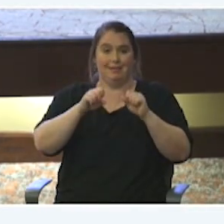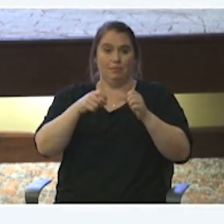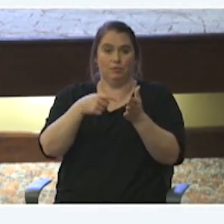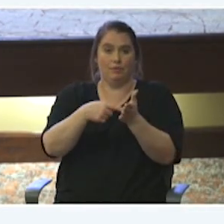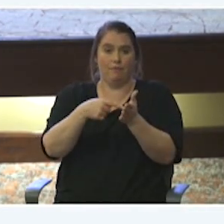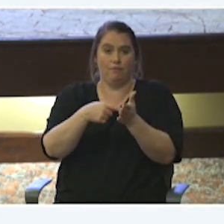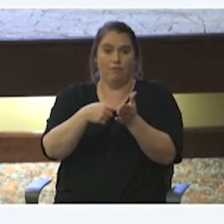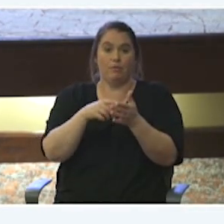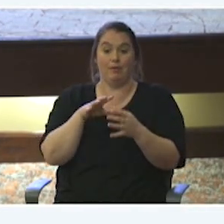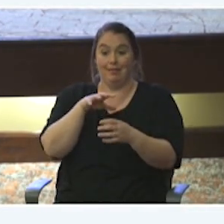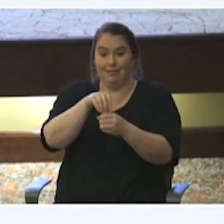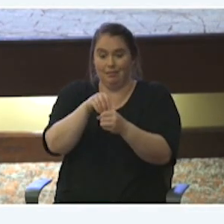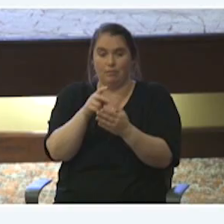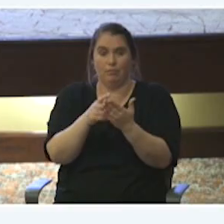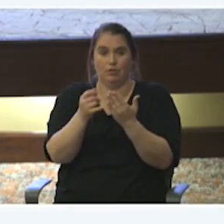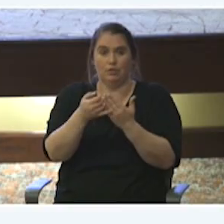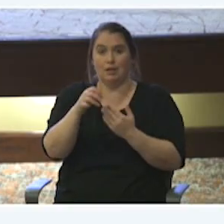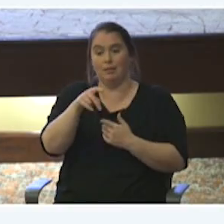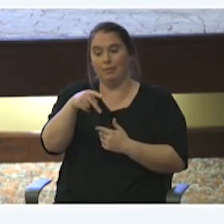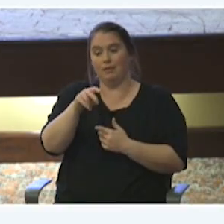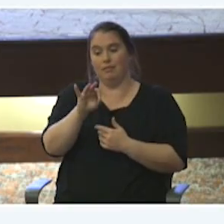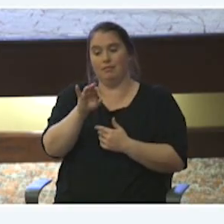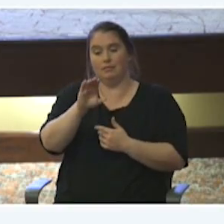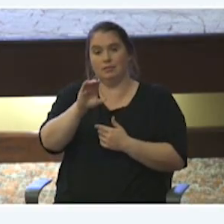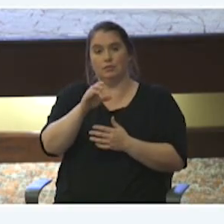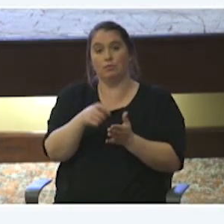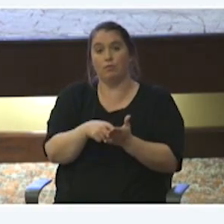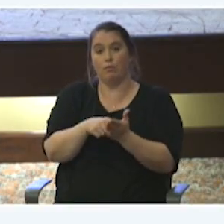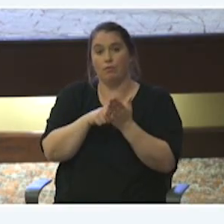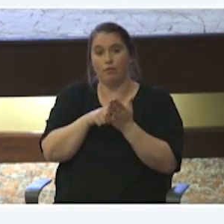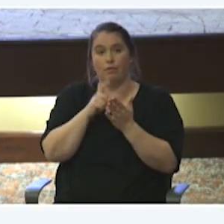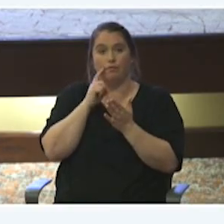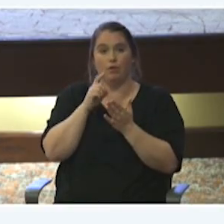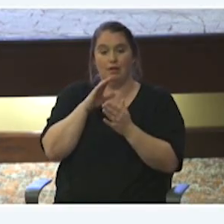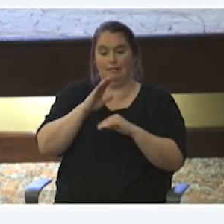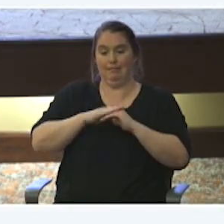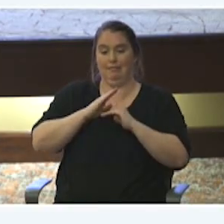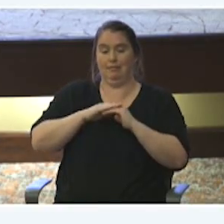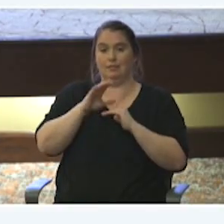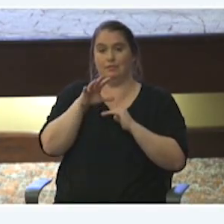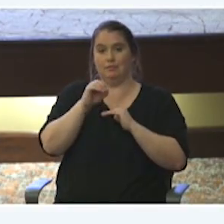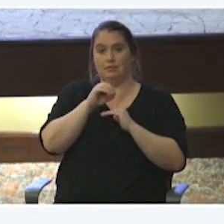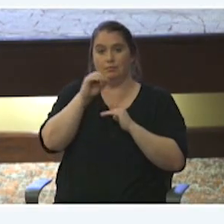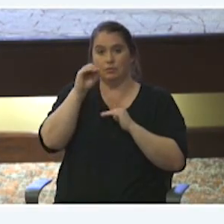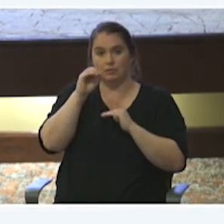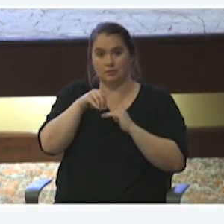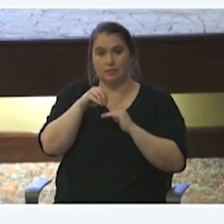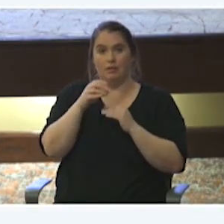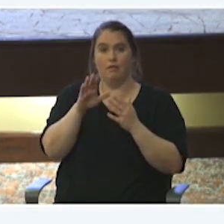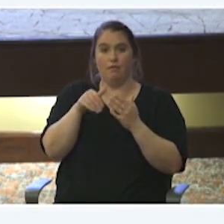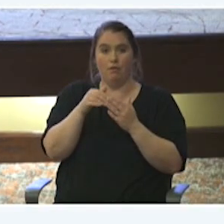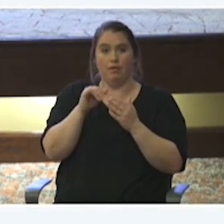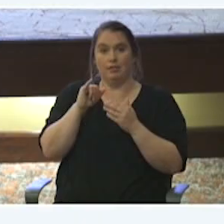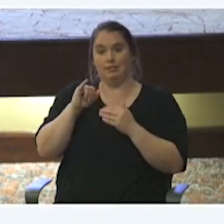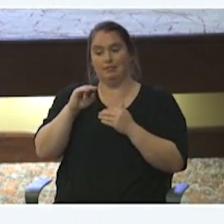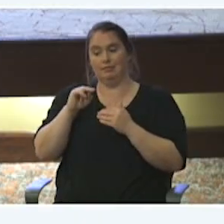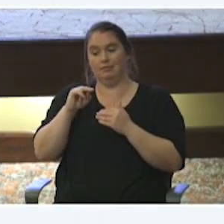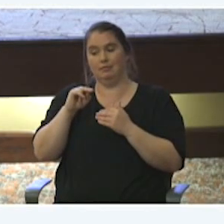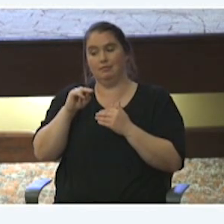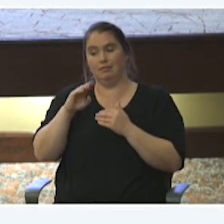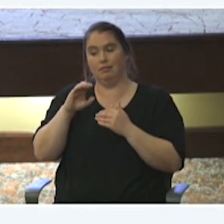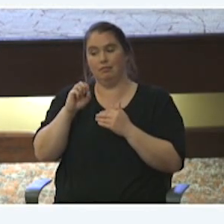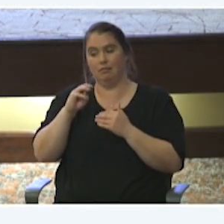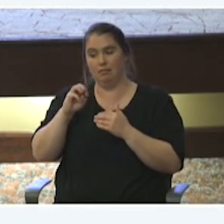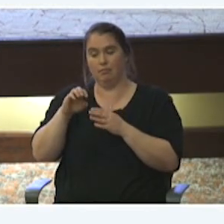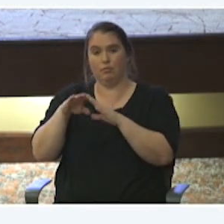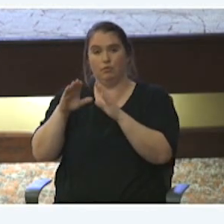the project, as PFCs are required to have at least 50% of the units for households that are at 80%